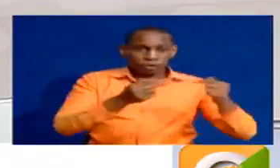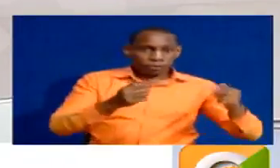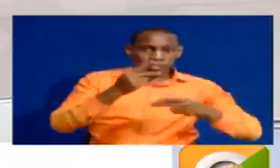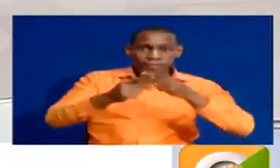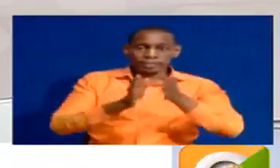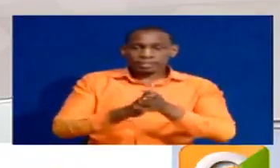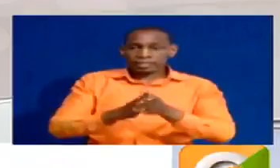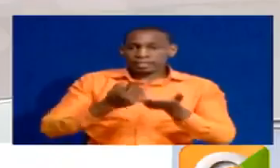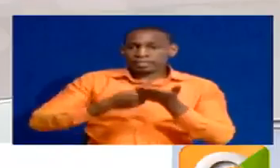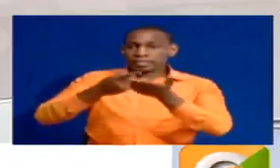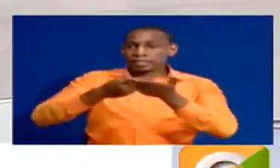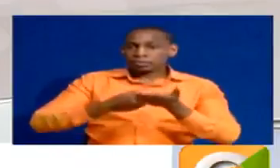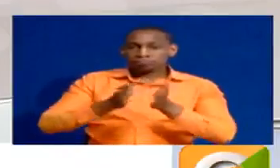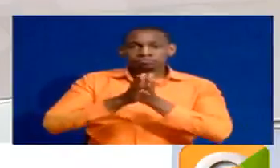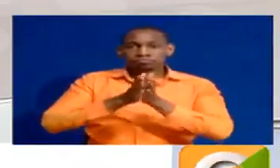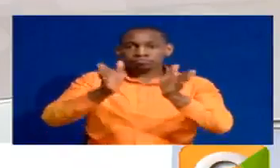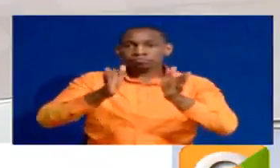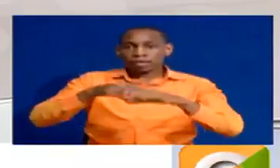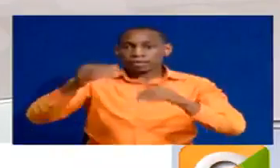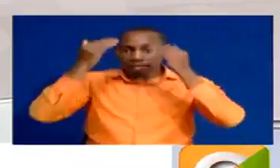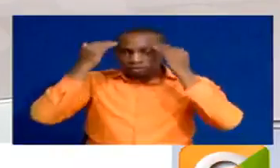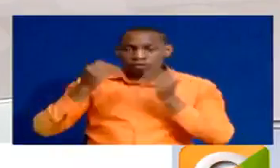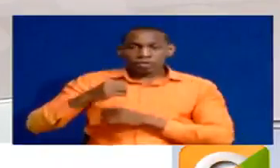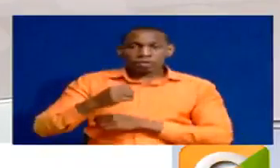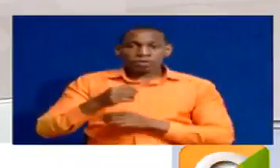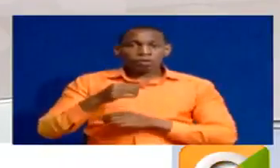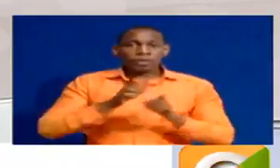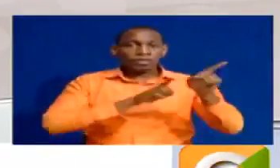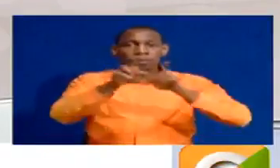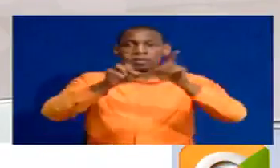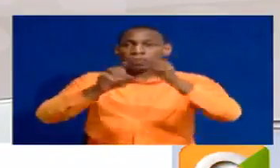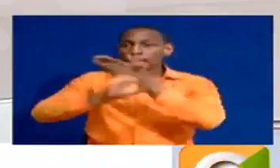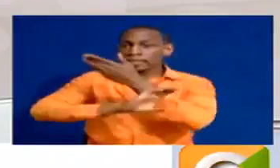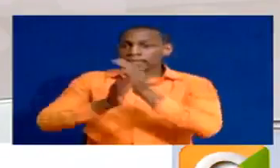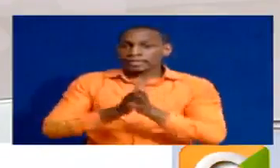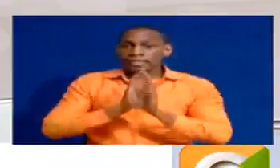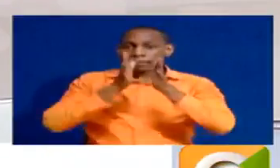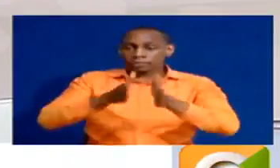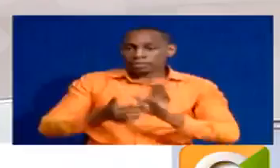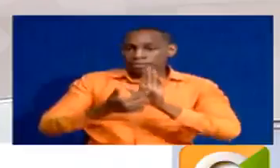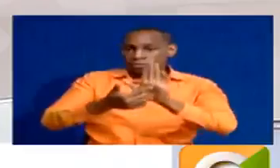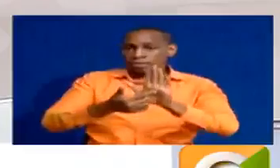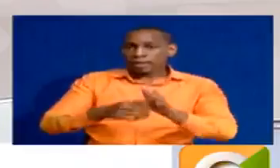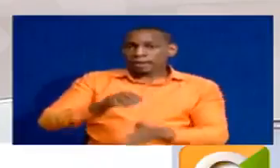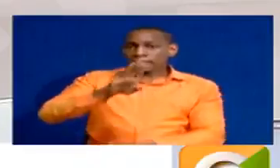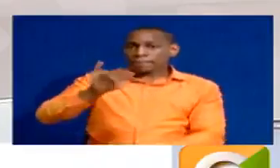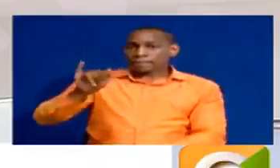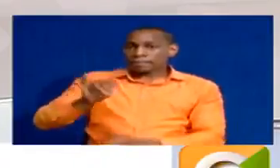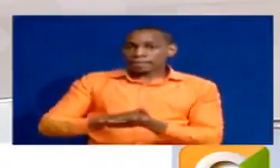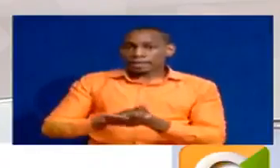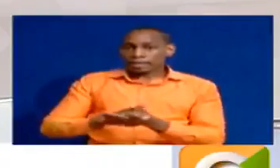process took the debate outside the courts as they traversed the country. And as Marianne Nyambura now reports,